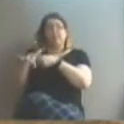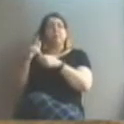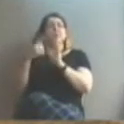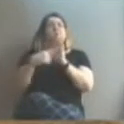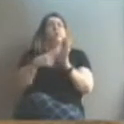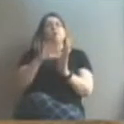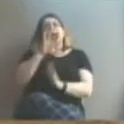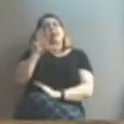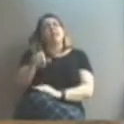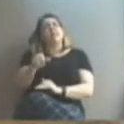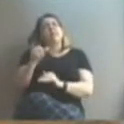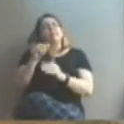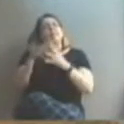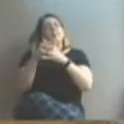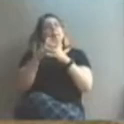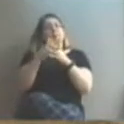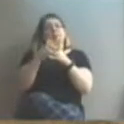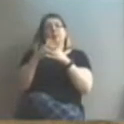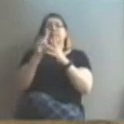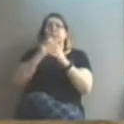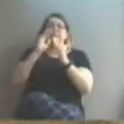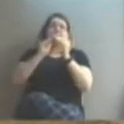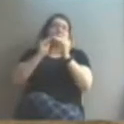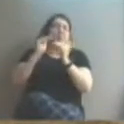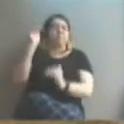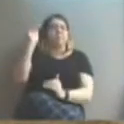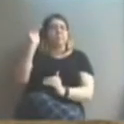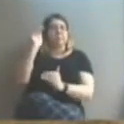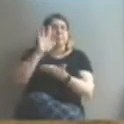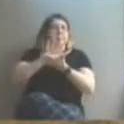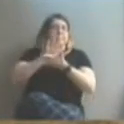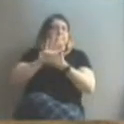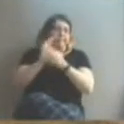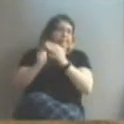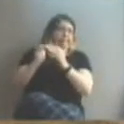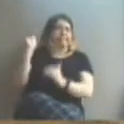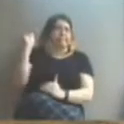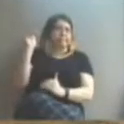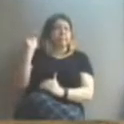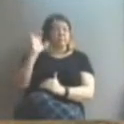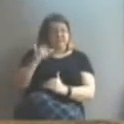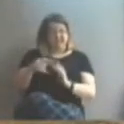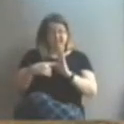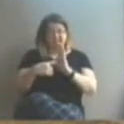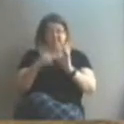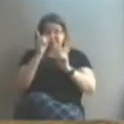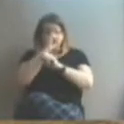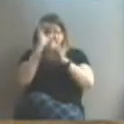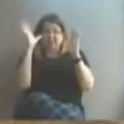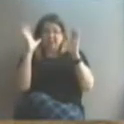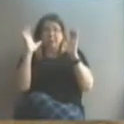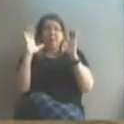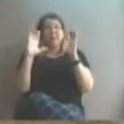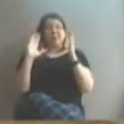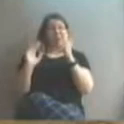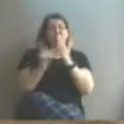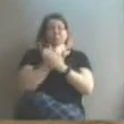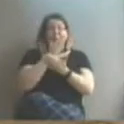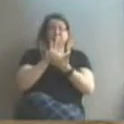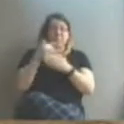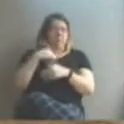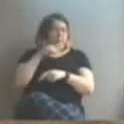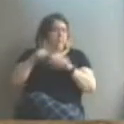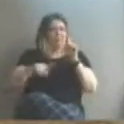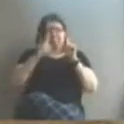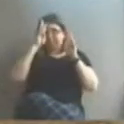African-American students underperforming white students by a large margin. Can Eminence really provide us with ideas and vision for new schools that we cannot come up with on our own? And what